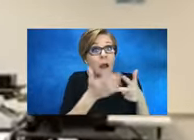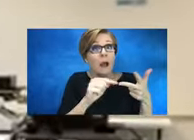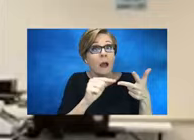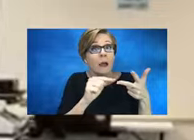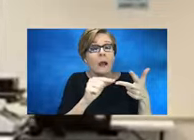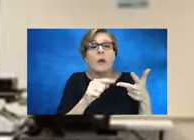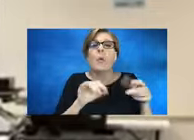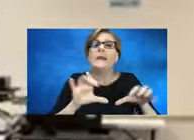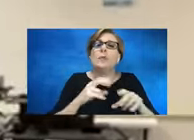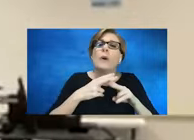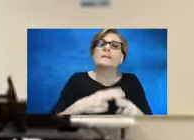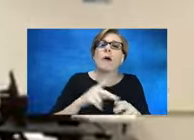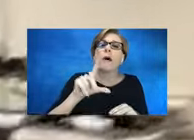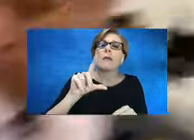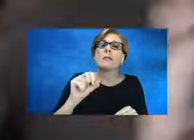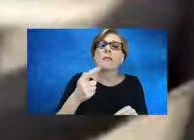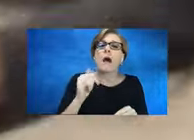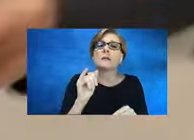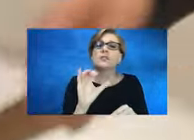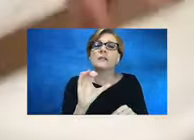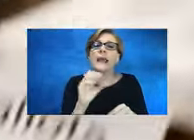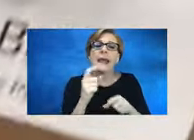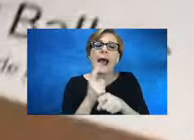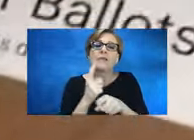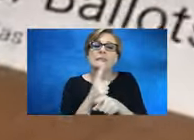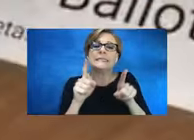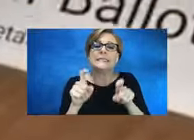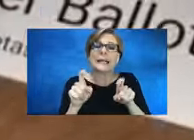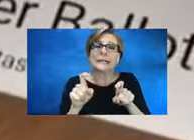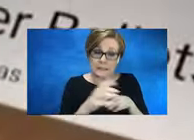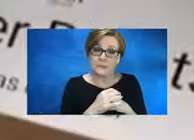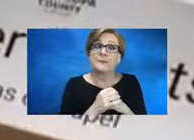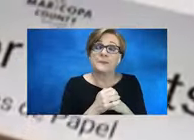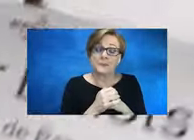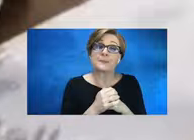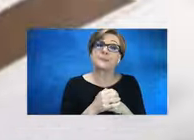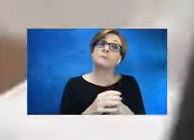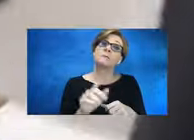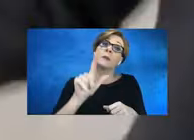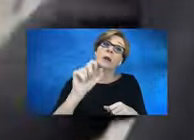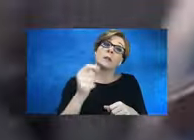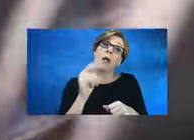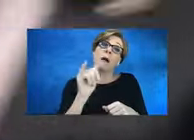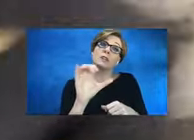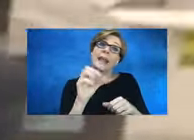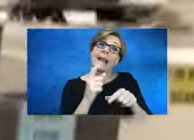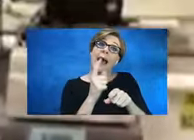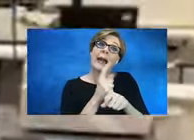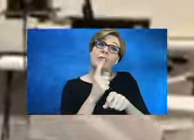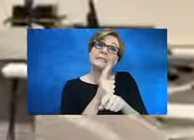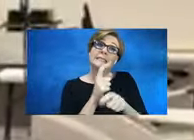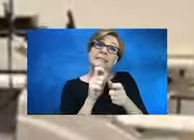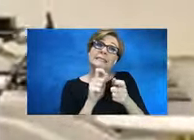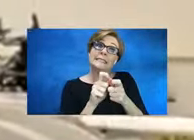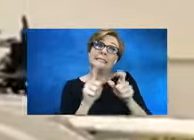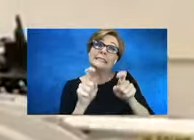a logic and accuracy test. And I want to show you the logic and accuracy test that was completed for the 2022